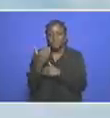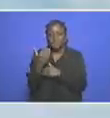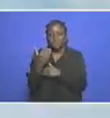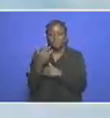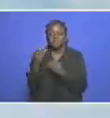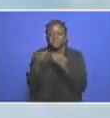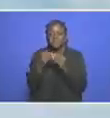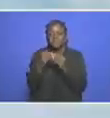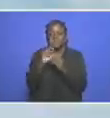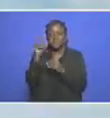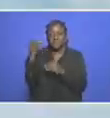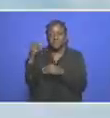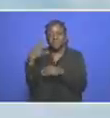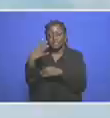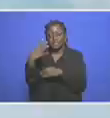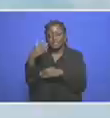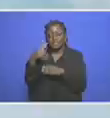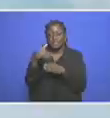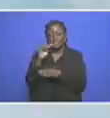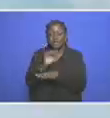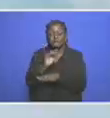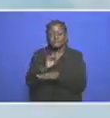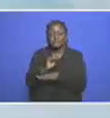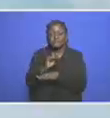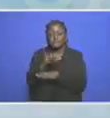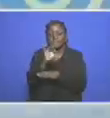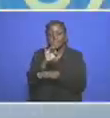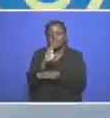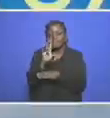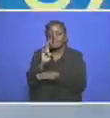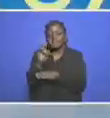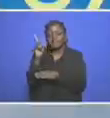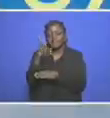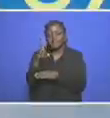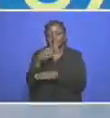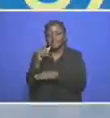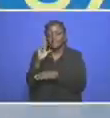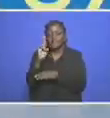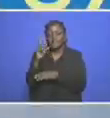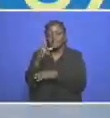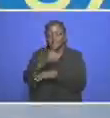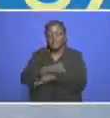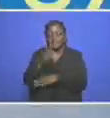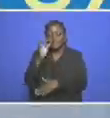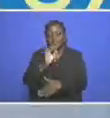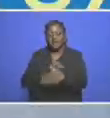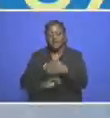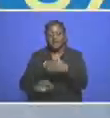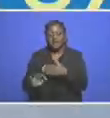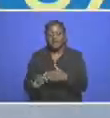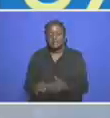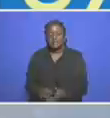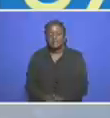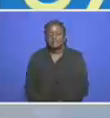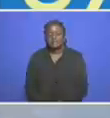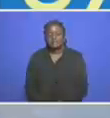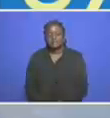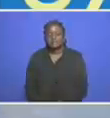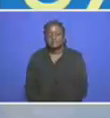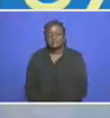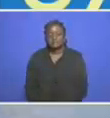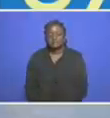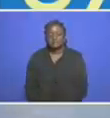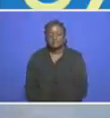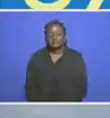more sunshine working its way into the forecast. 87 degrees for your high temperature, the extended weather forecast. Better conditions on Monday. Showers